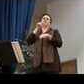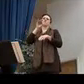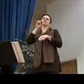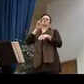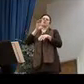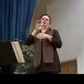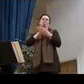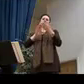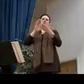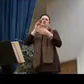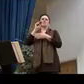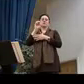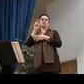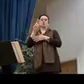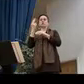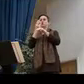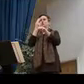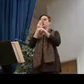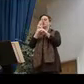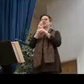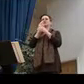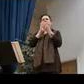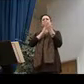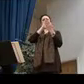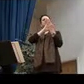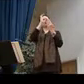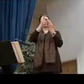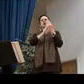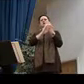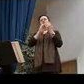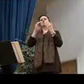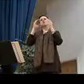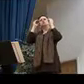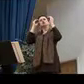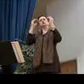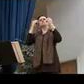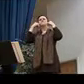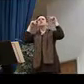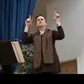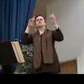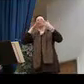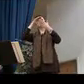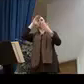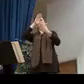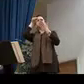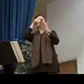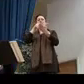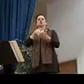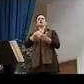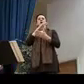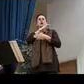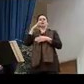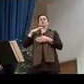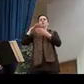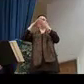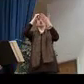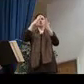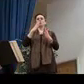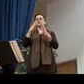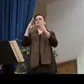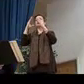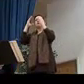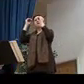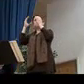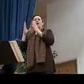of instructional effectiveness and student-centeredness, the committee of students, faculty, and staff have selected Dr.